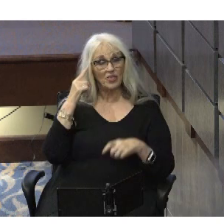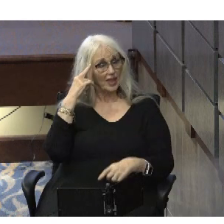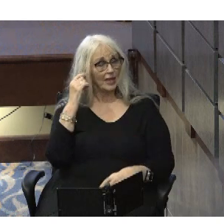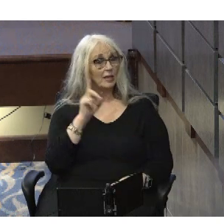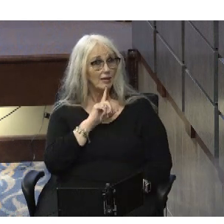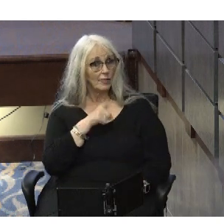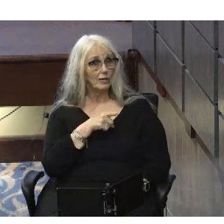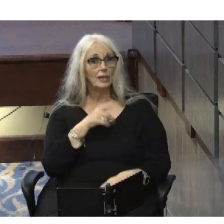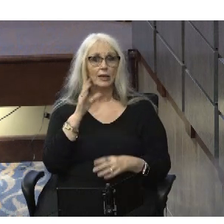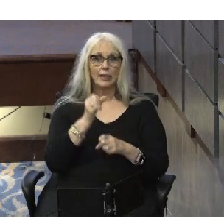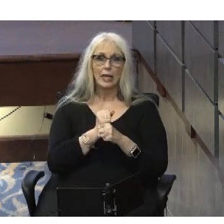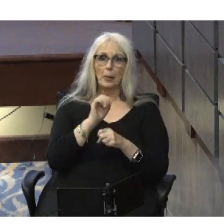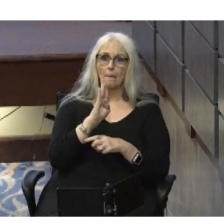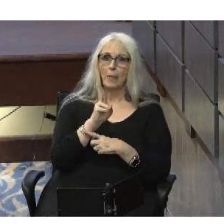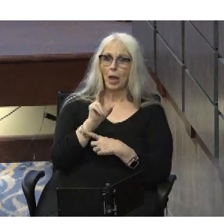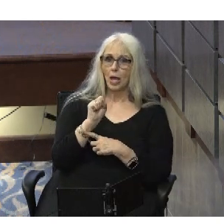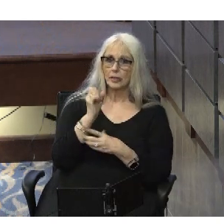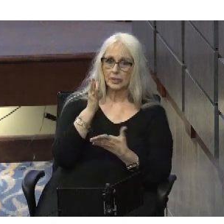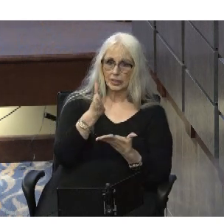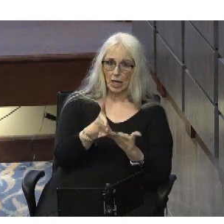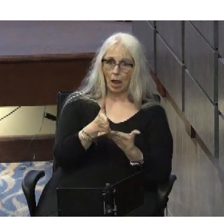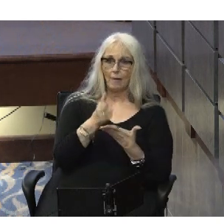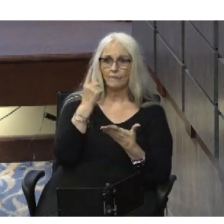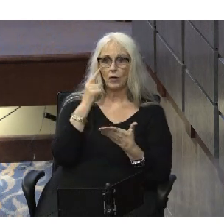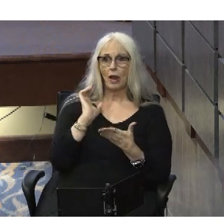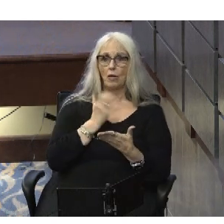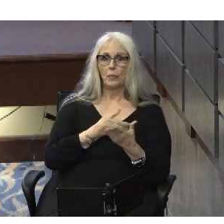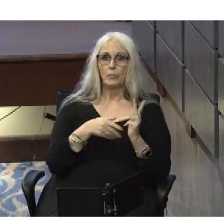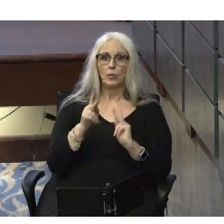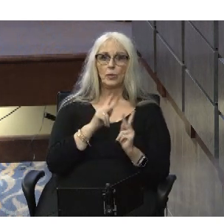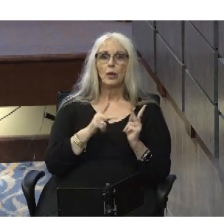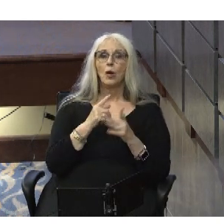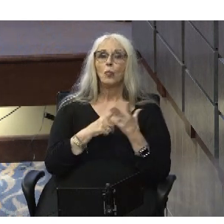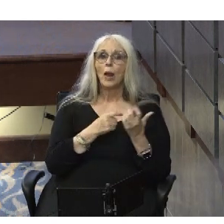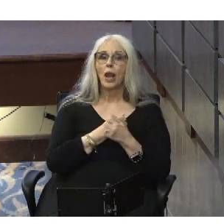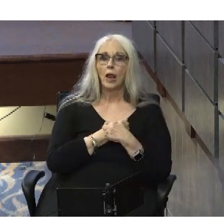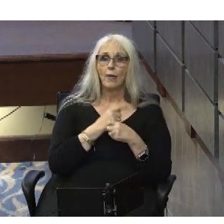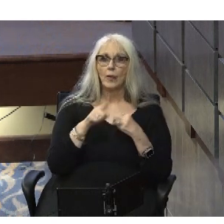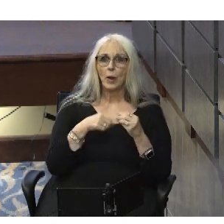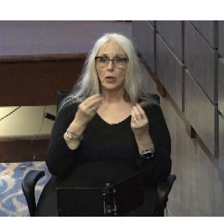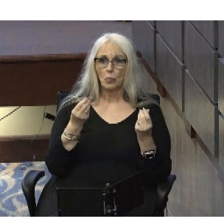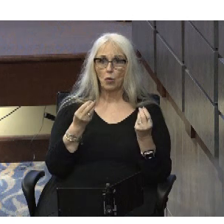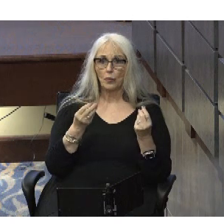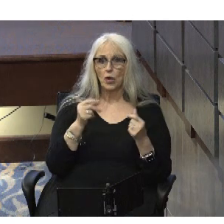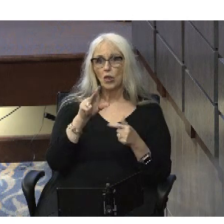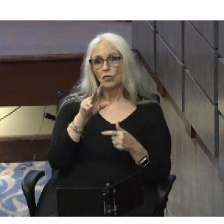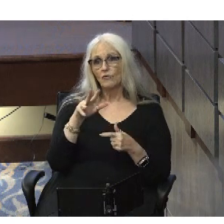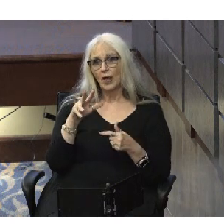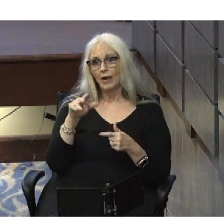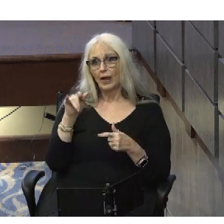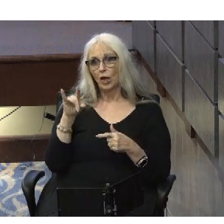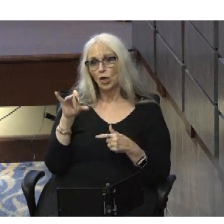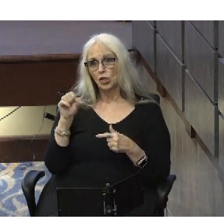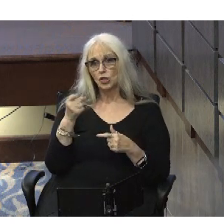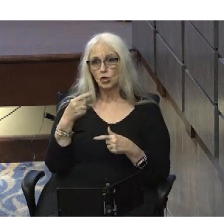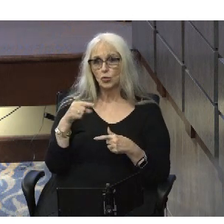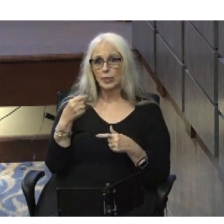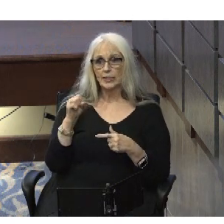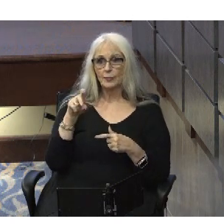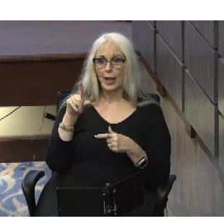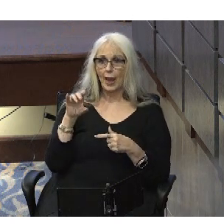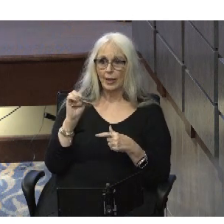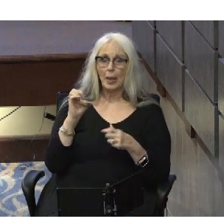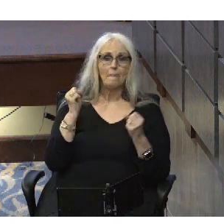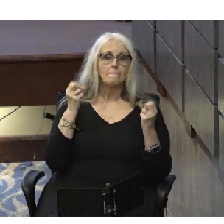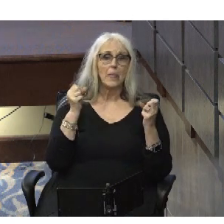a bus stop out there for our folks. What I love about this property too is it provides over 35 acres of green space to include multiple kinds of